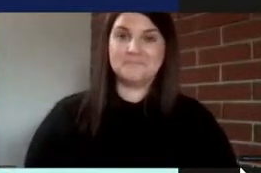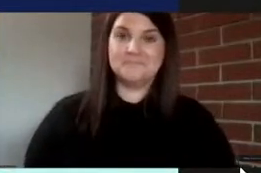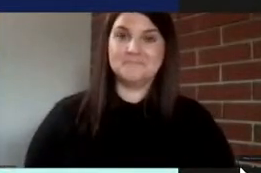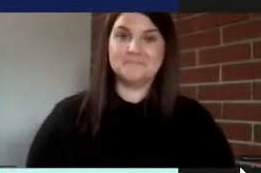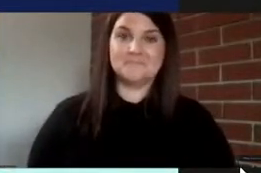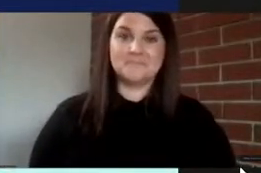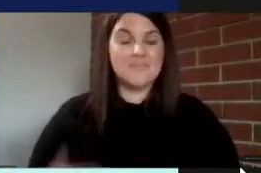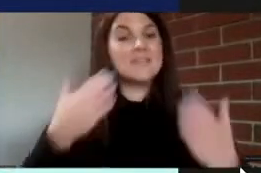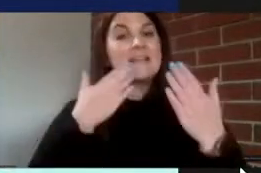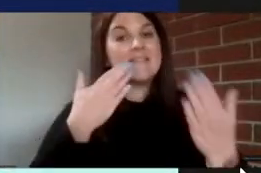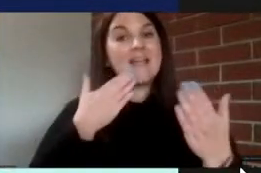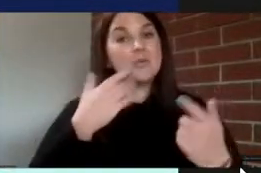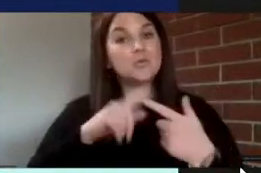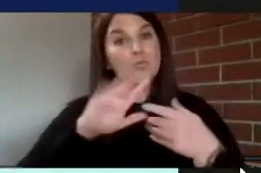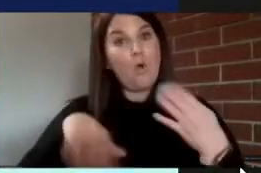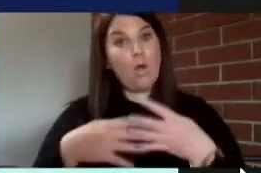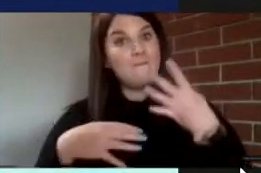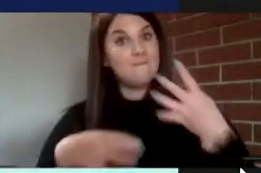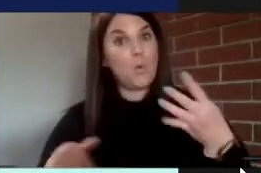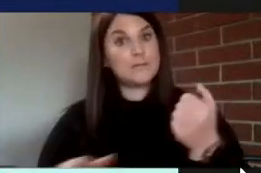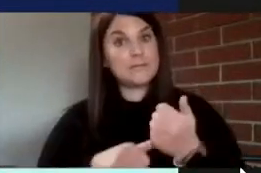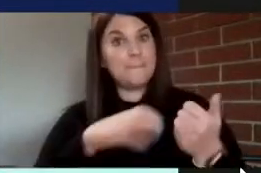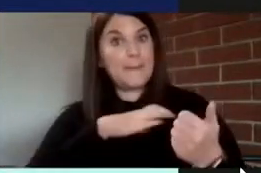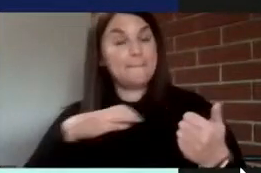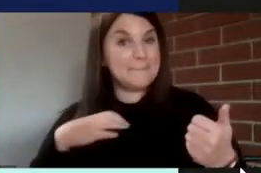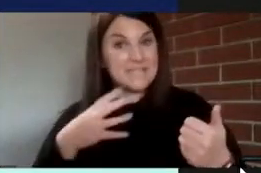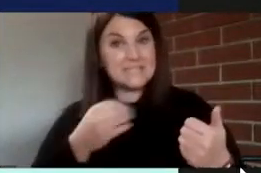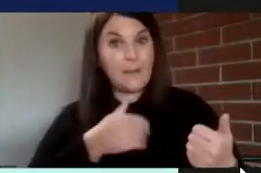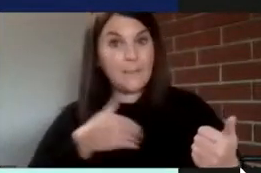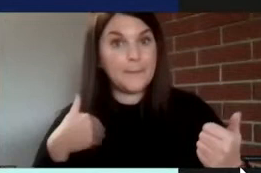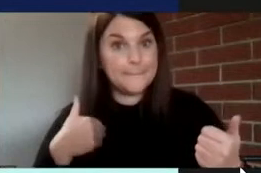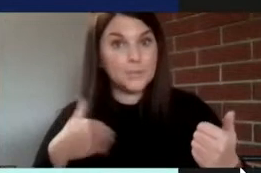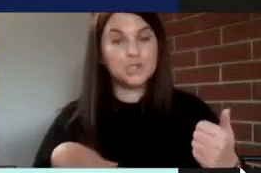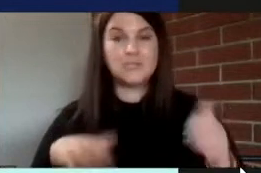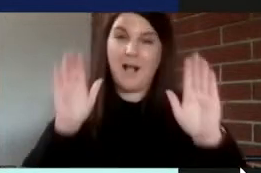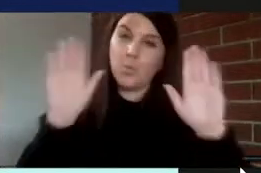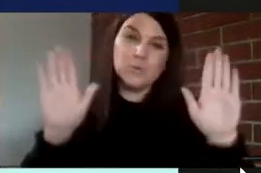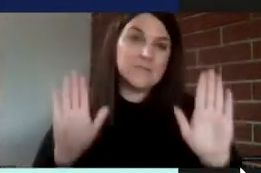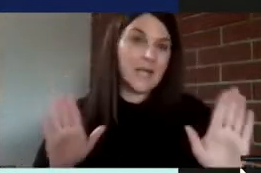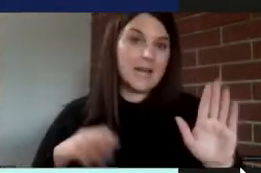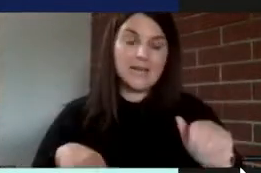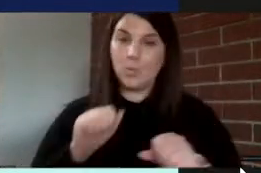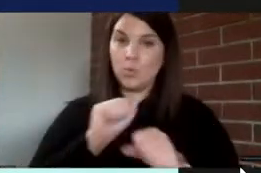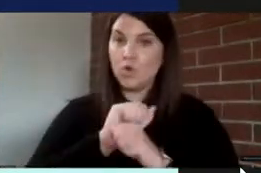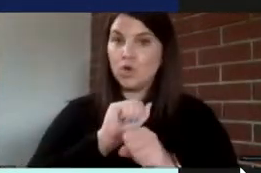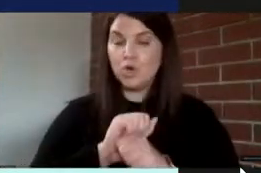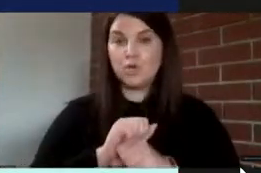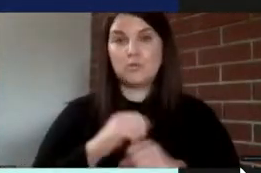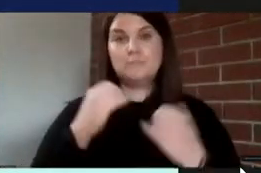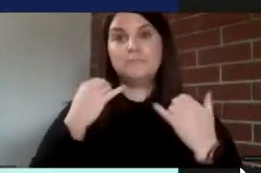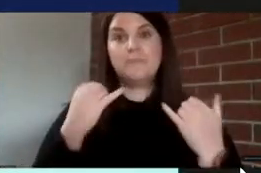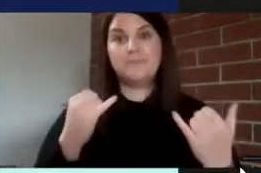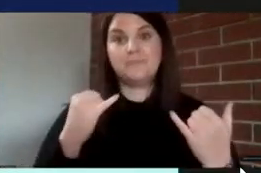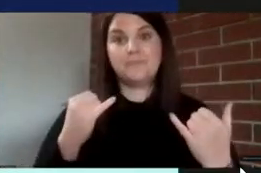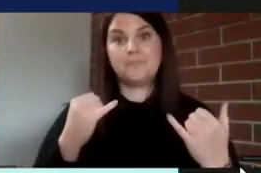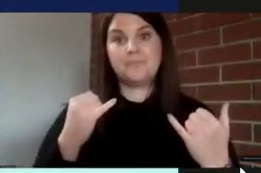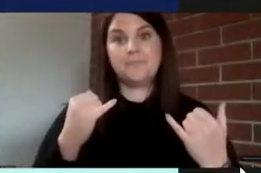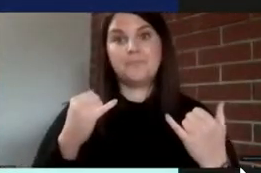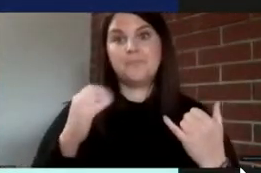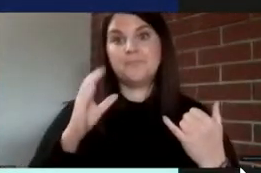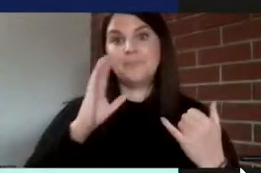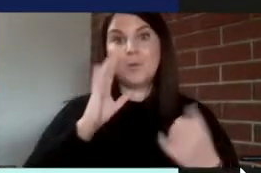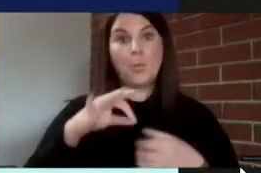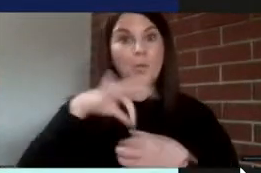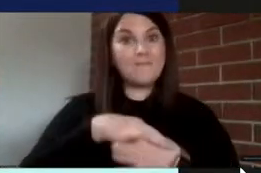much to all four subcommittees, to the subcommittee chairs and the members. Outstanding work. We will take the slate up for